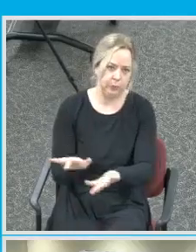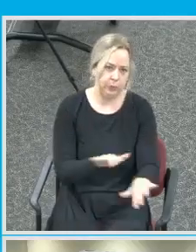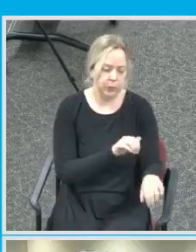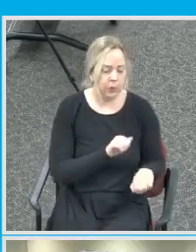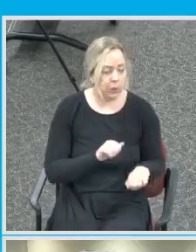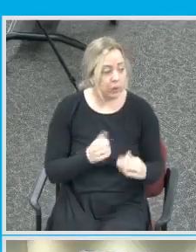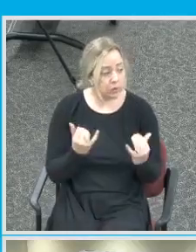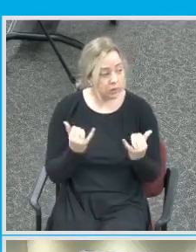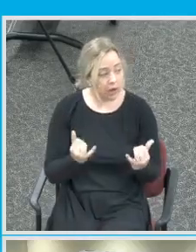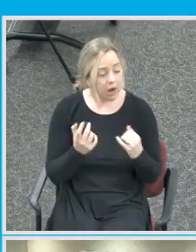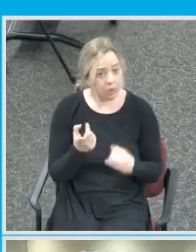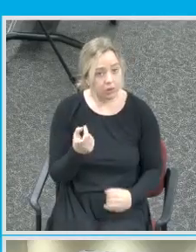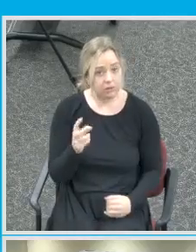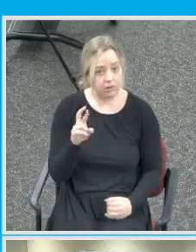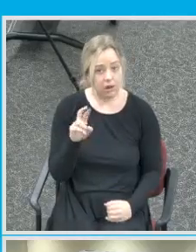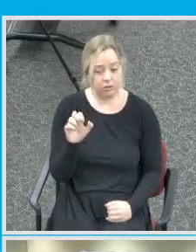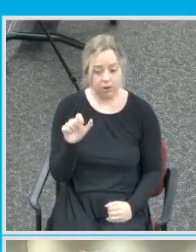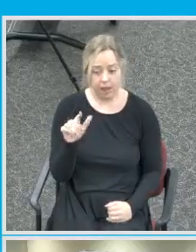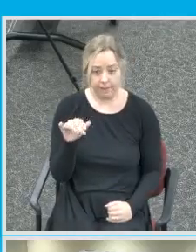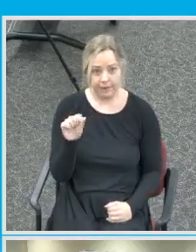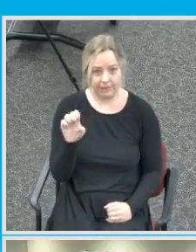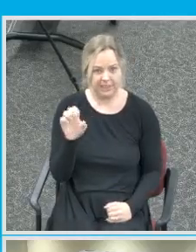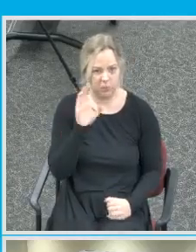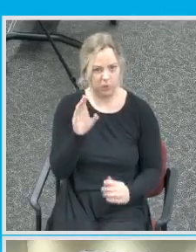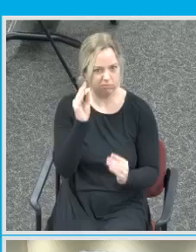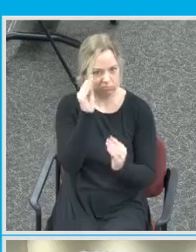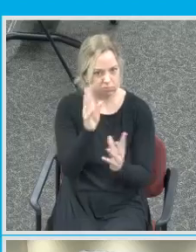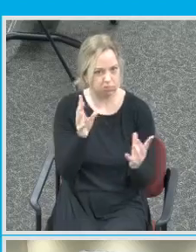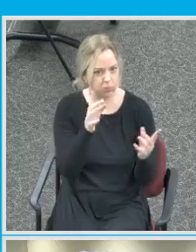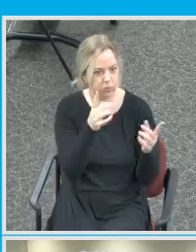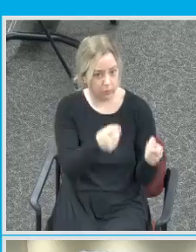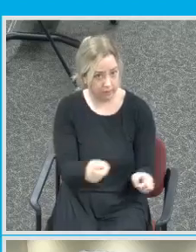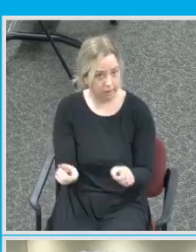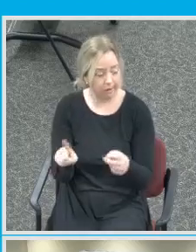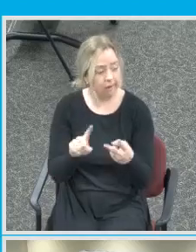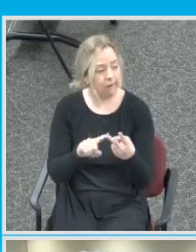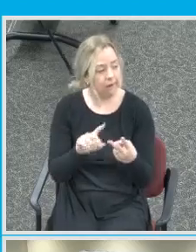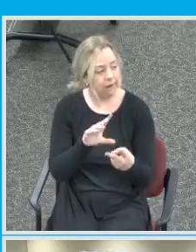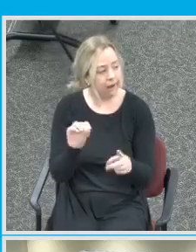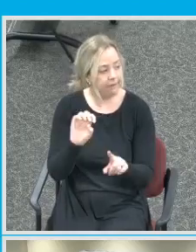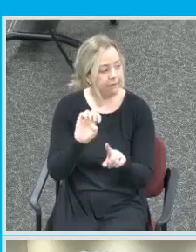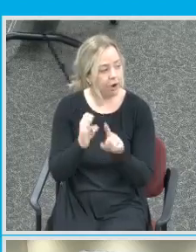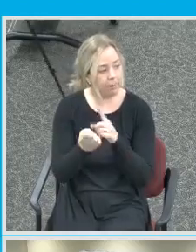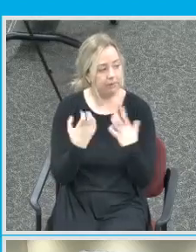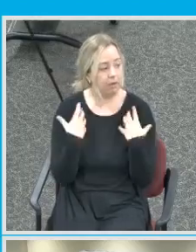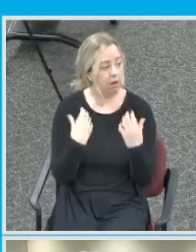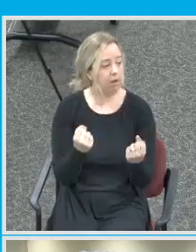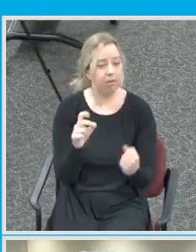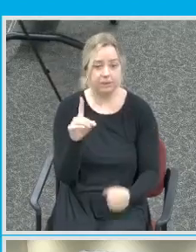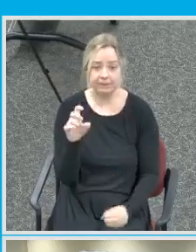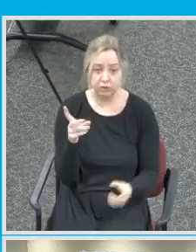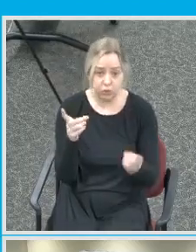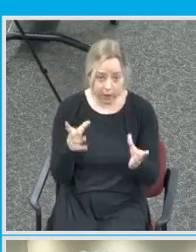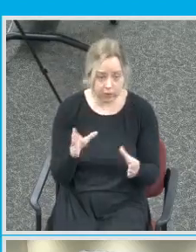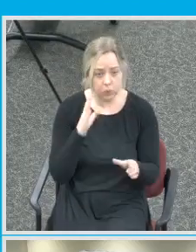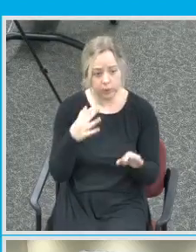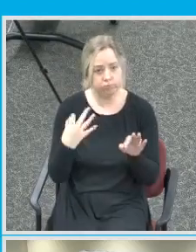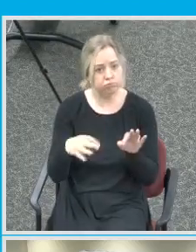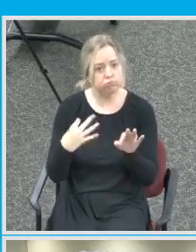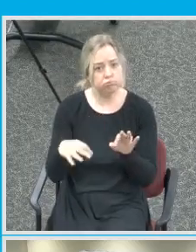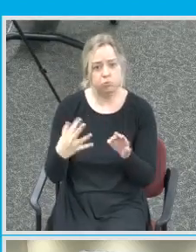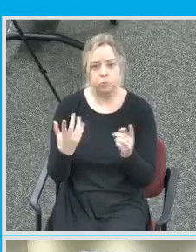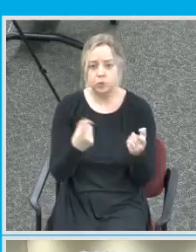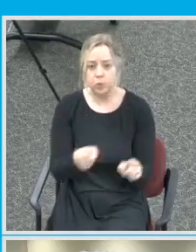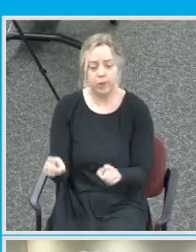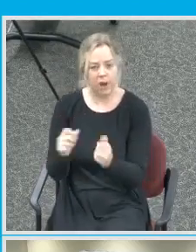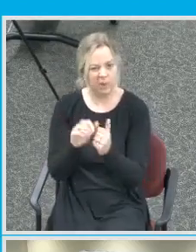Dr. Albanese and our Environmental Health Division Director, Rory, on the status of West Nile virus in El Paso County and